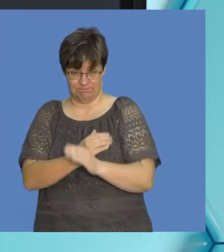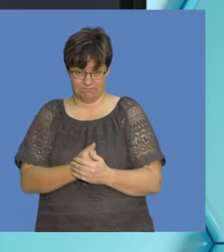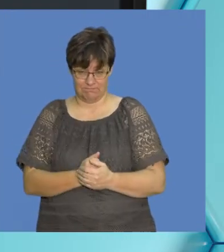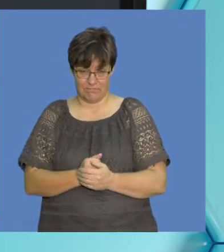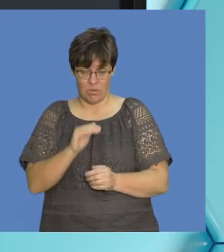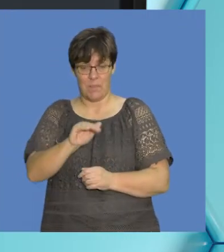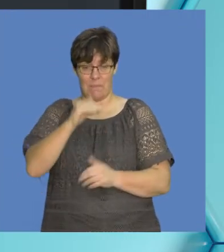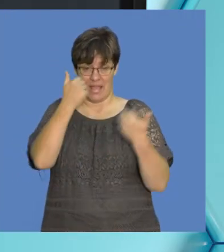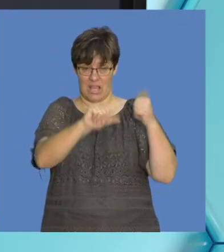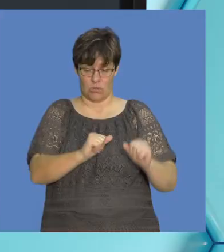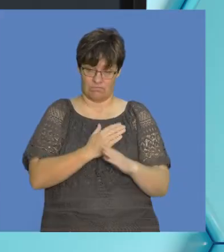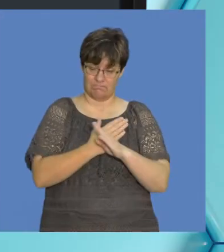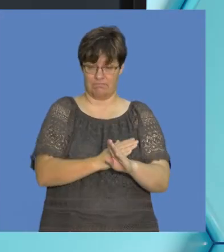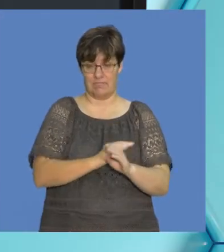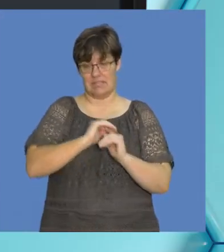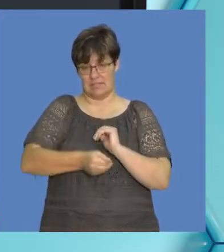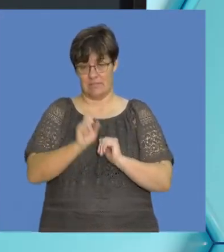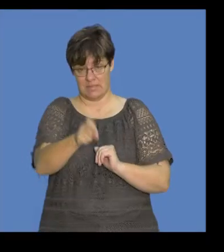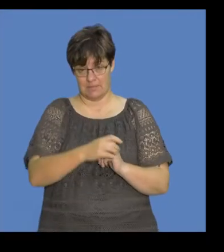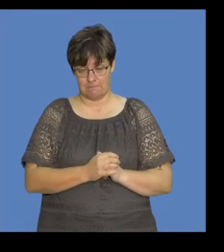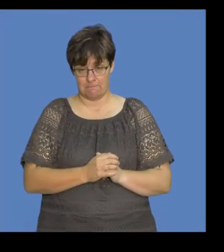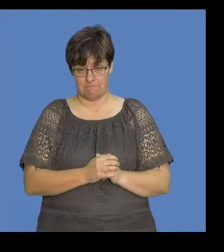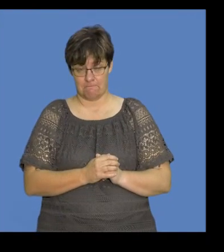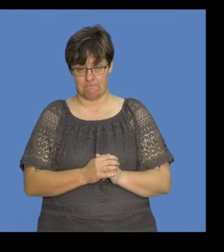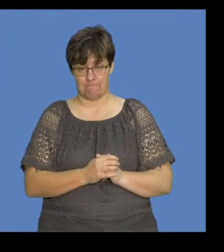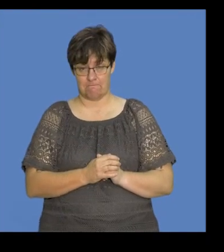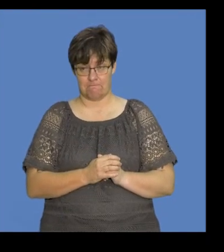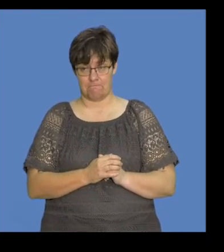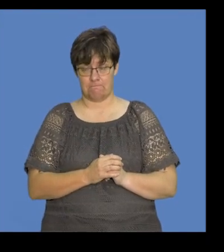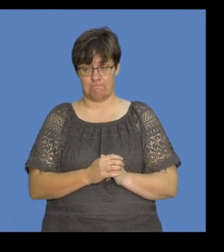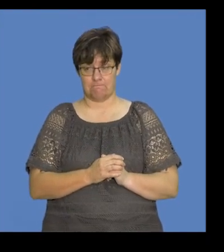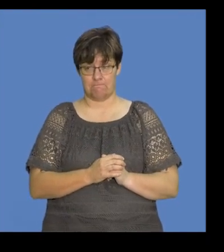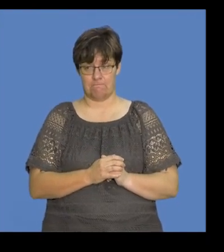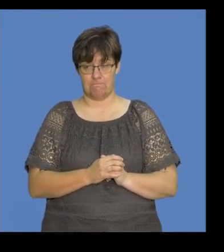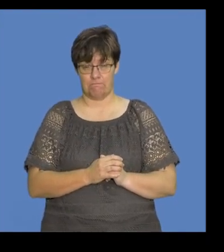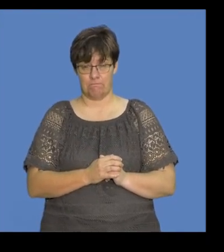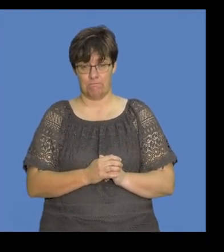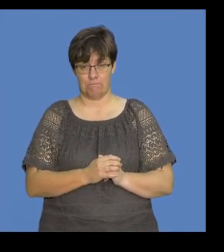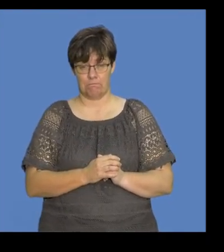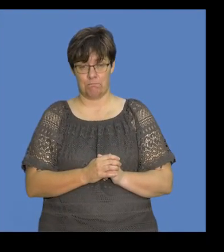our bank account, right? So,